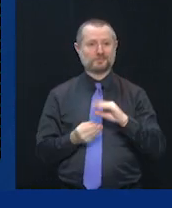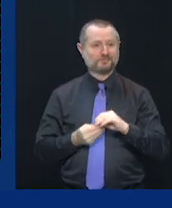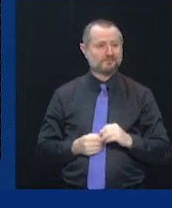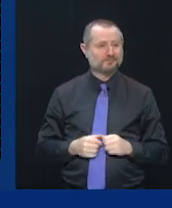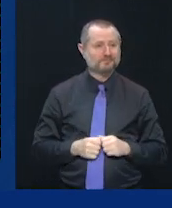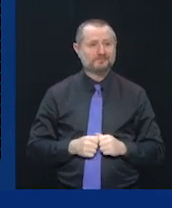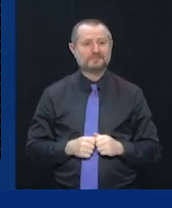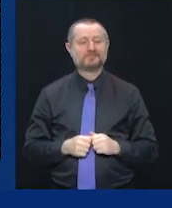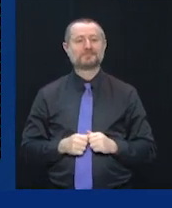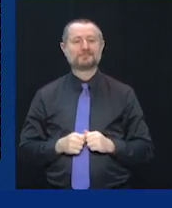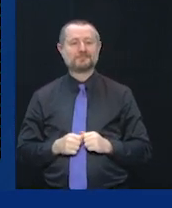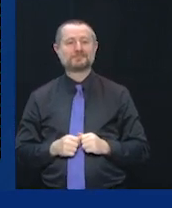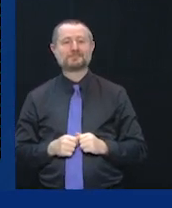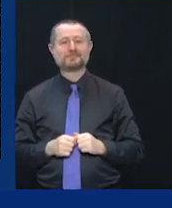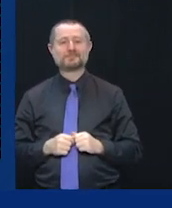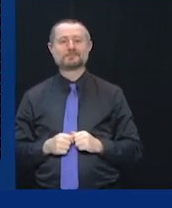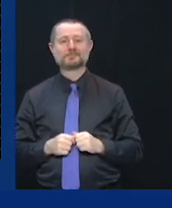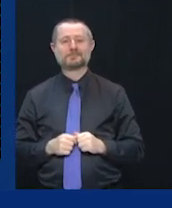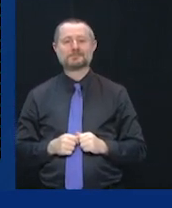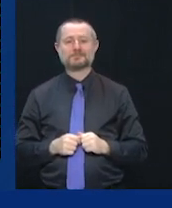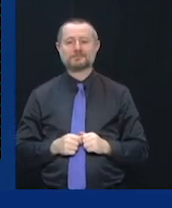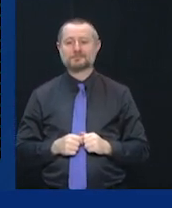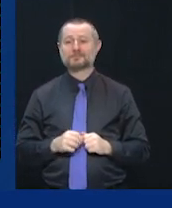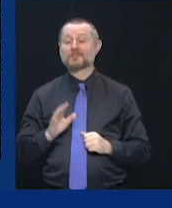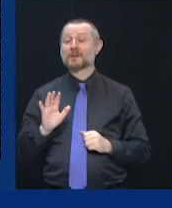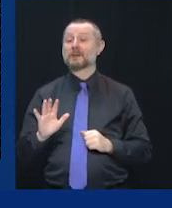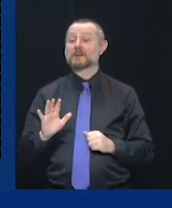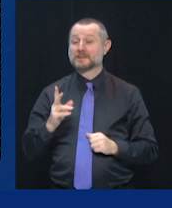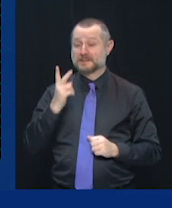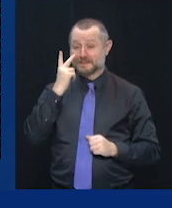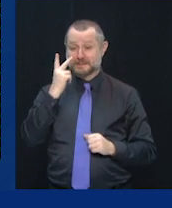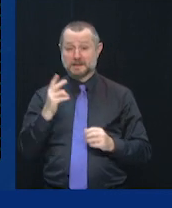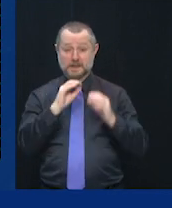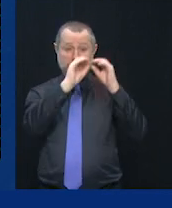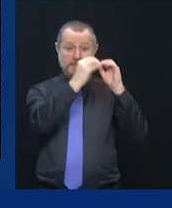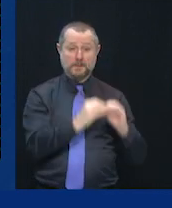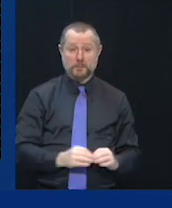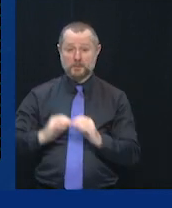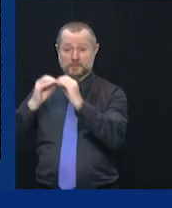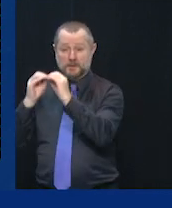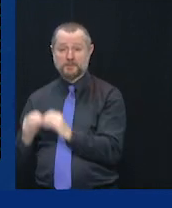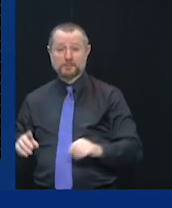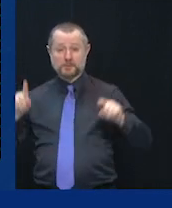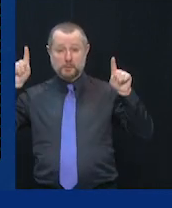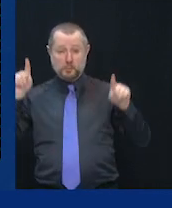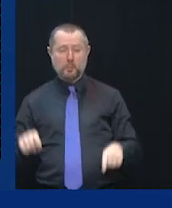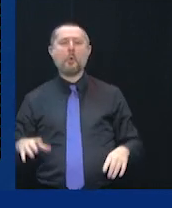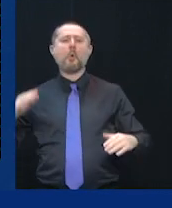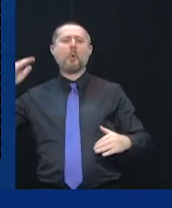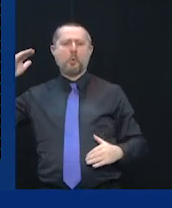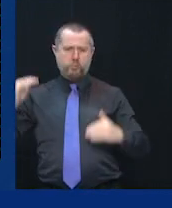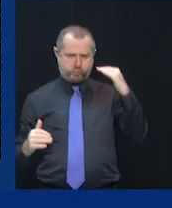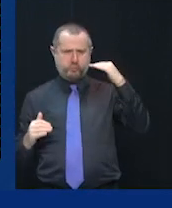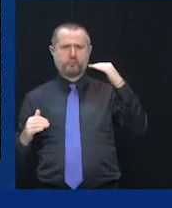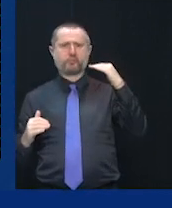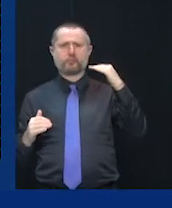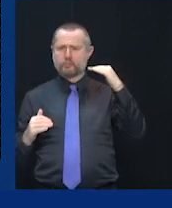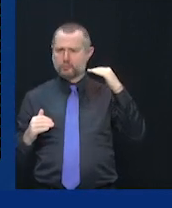There is still a very uneven performance in this regard,